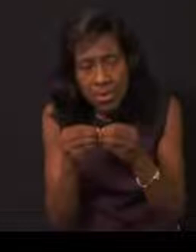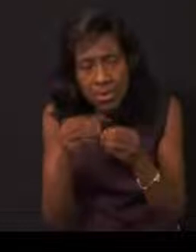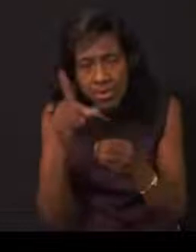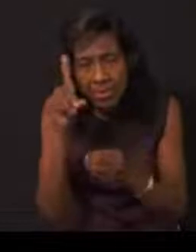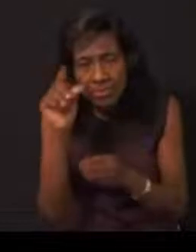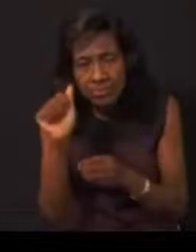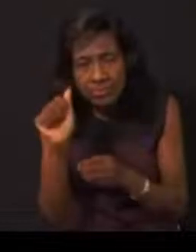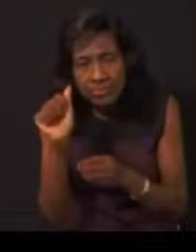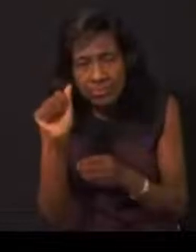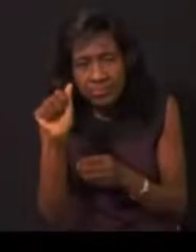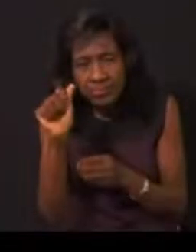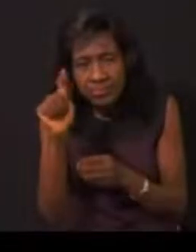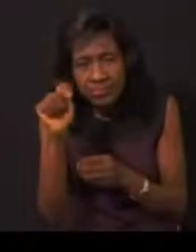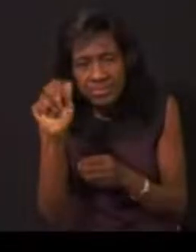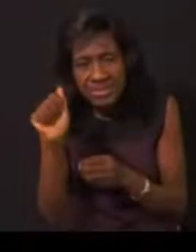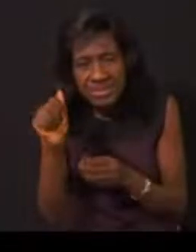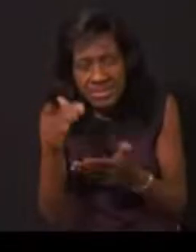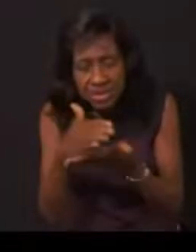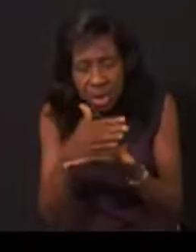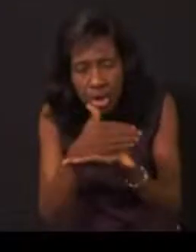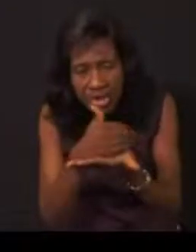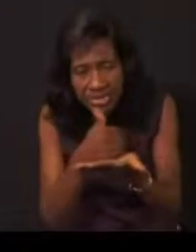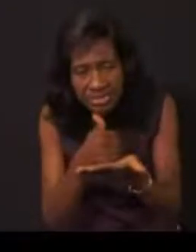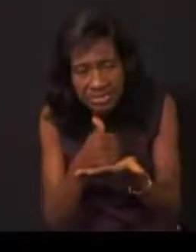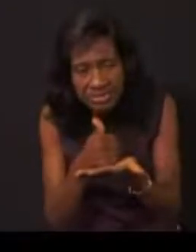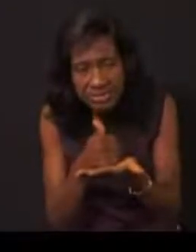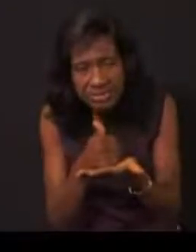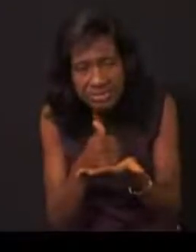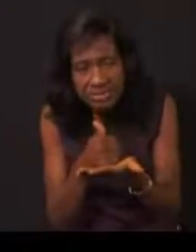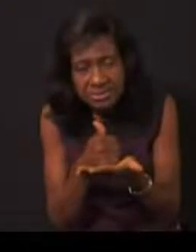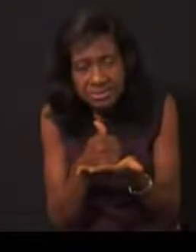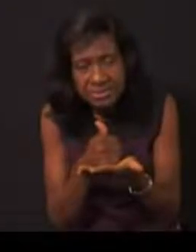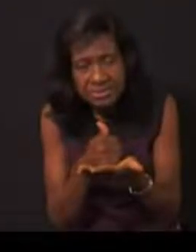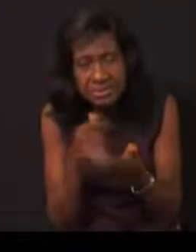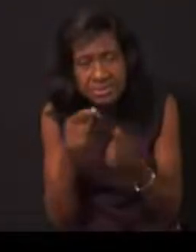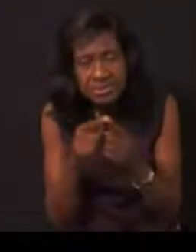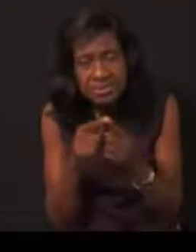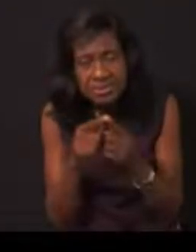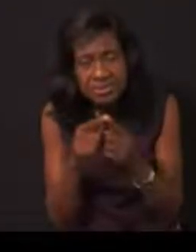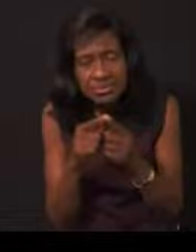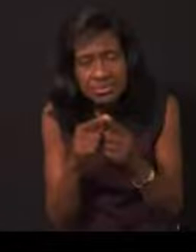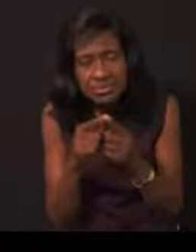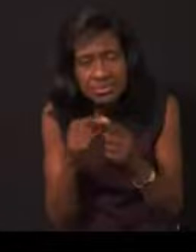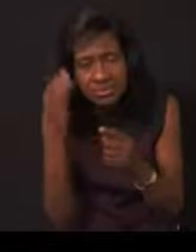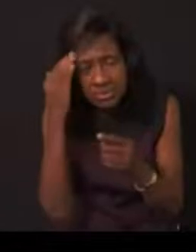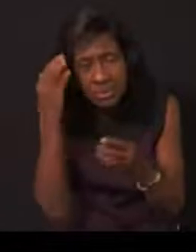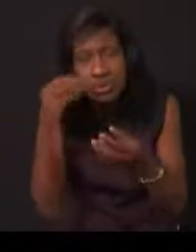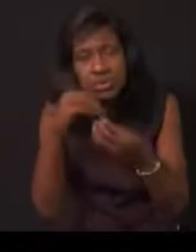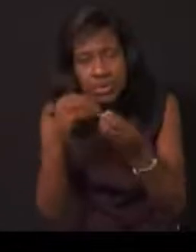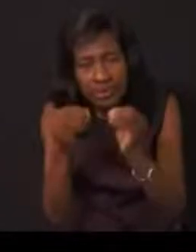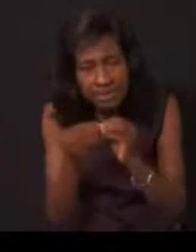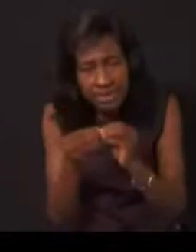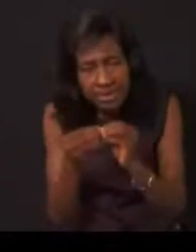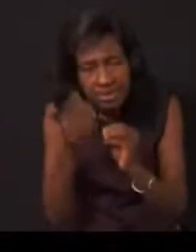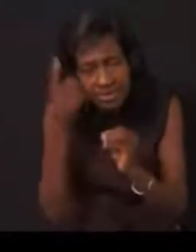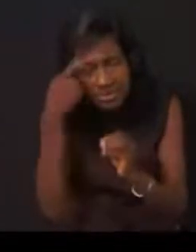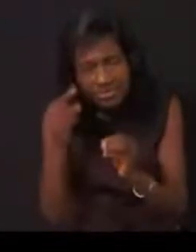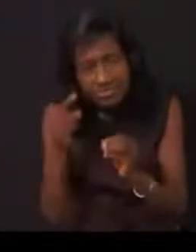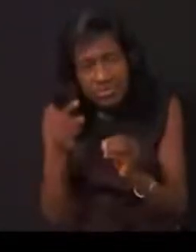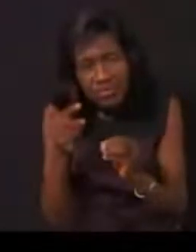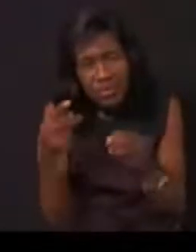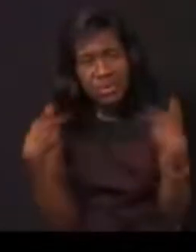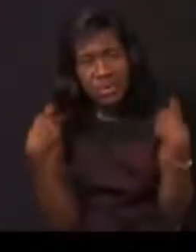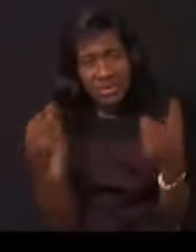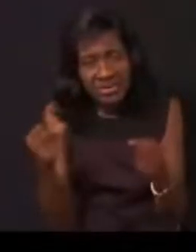when it comes to statistics and information. It's so important in this pandemic, but also other health issues as well. Has there been